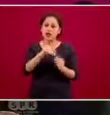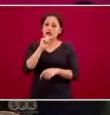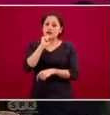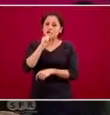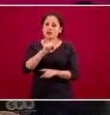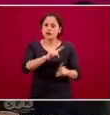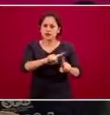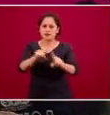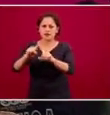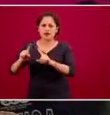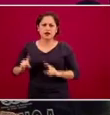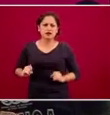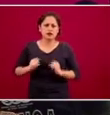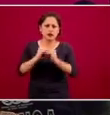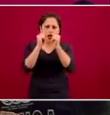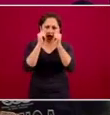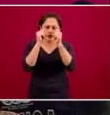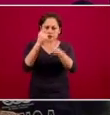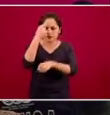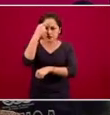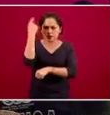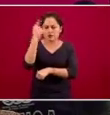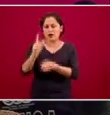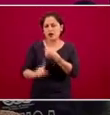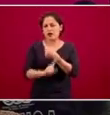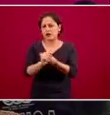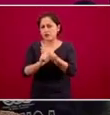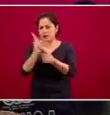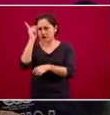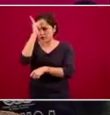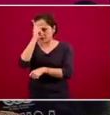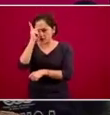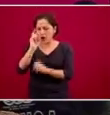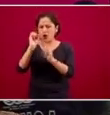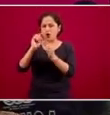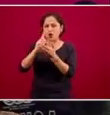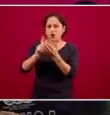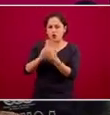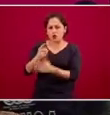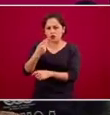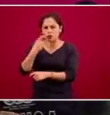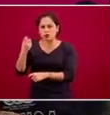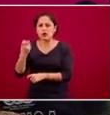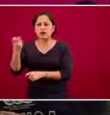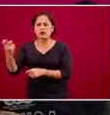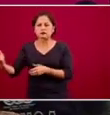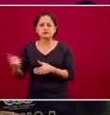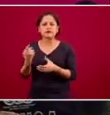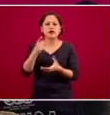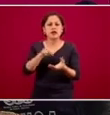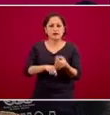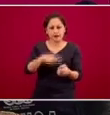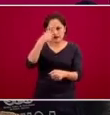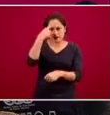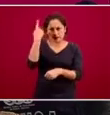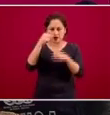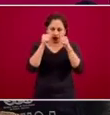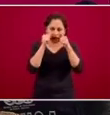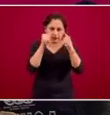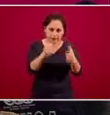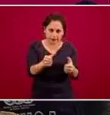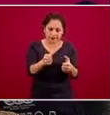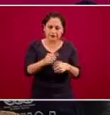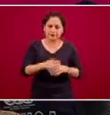experiencing a great change in a great evolution towards a more